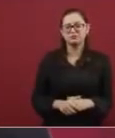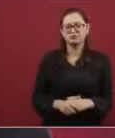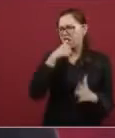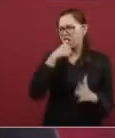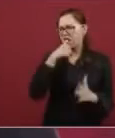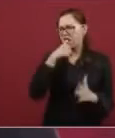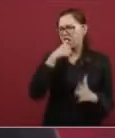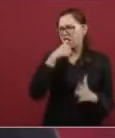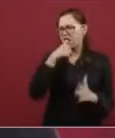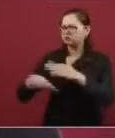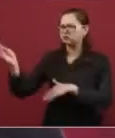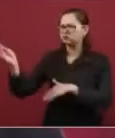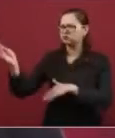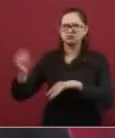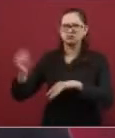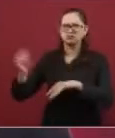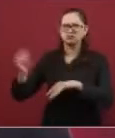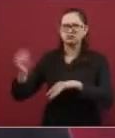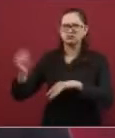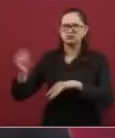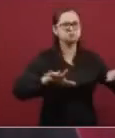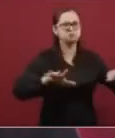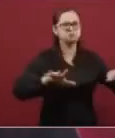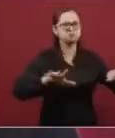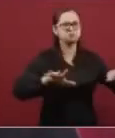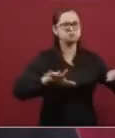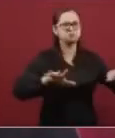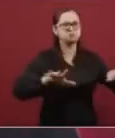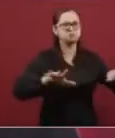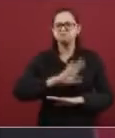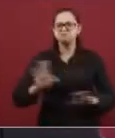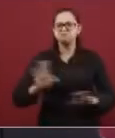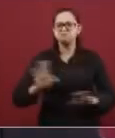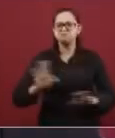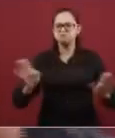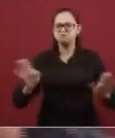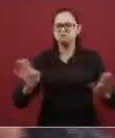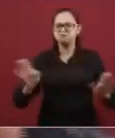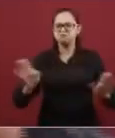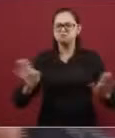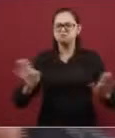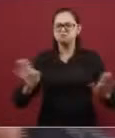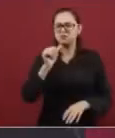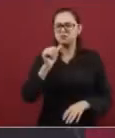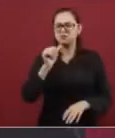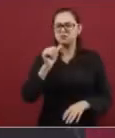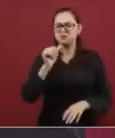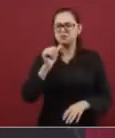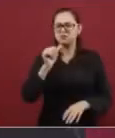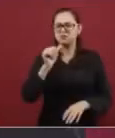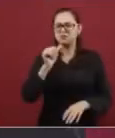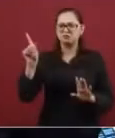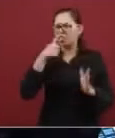that we didn't even tell anybody, like they think that everybody knows what was in it.